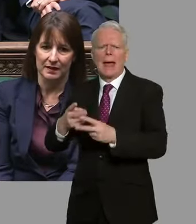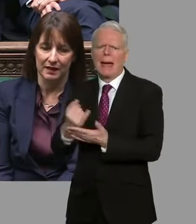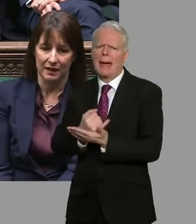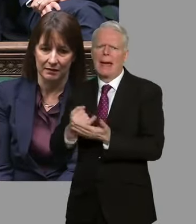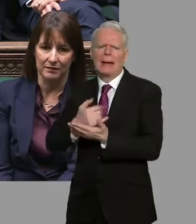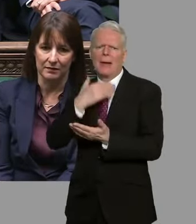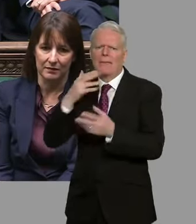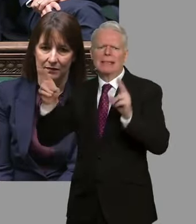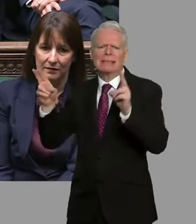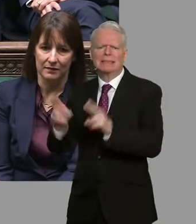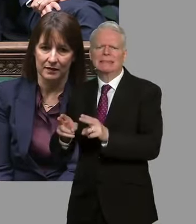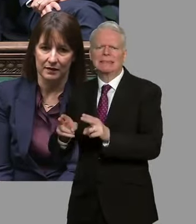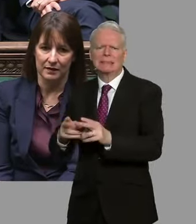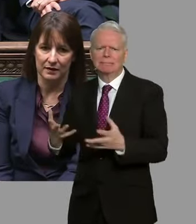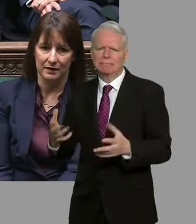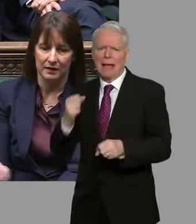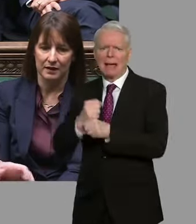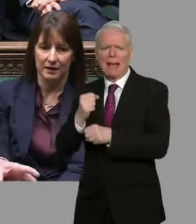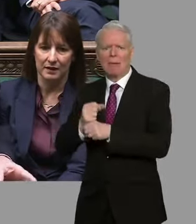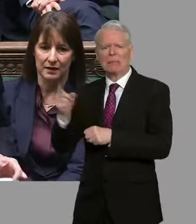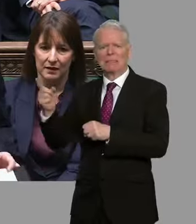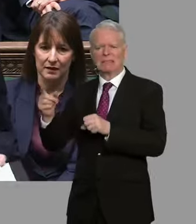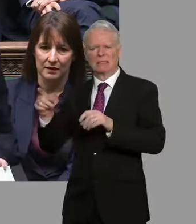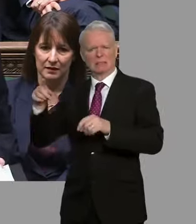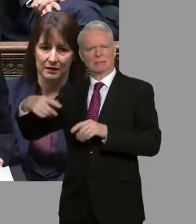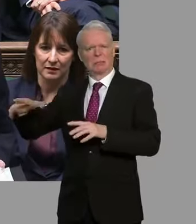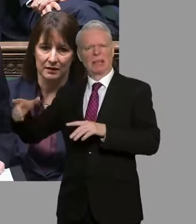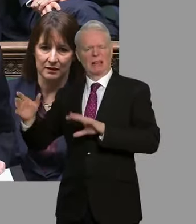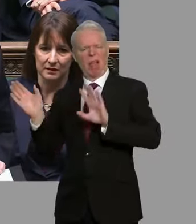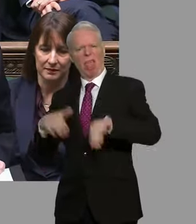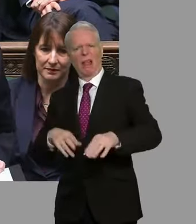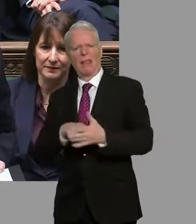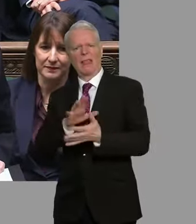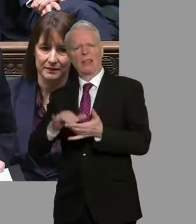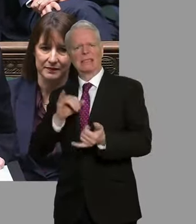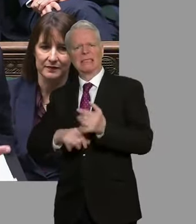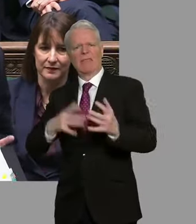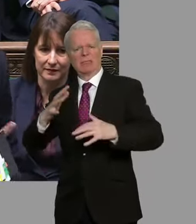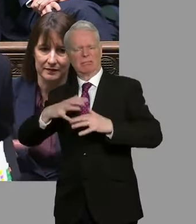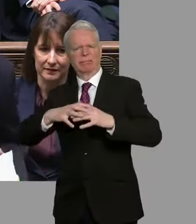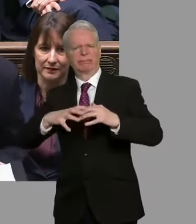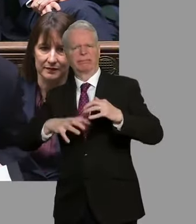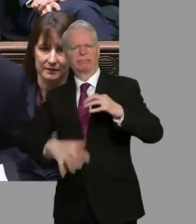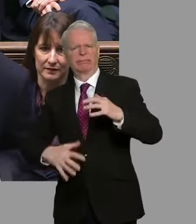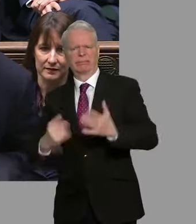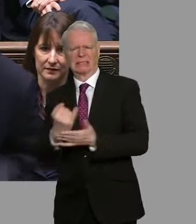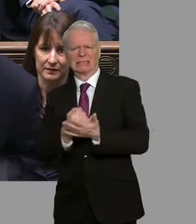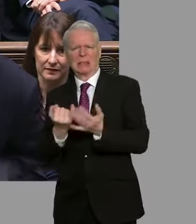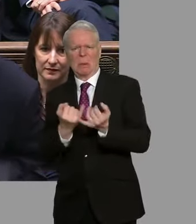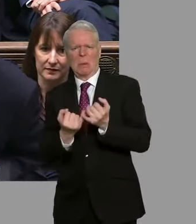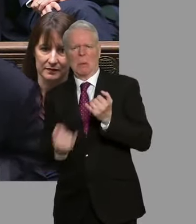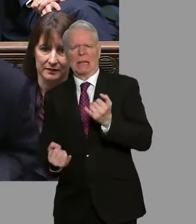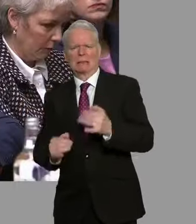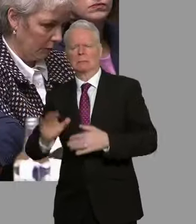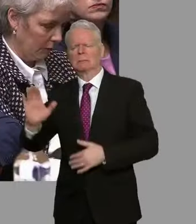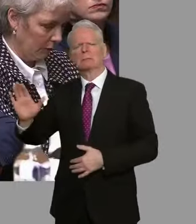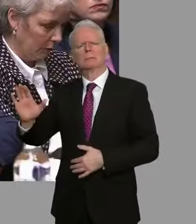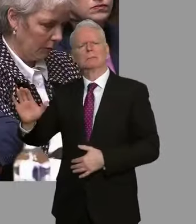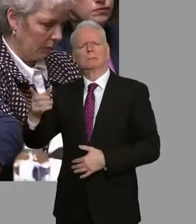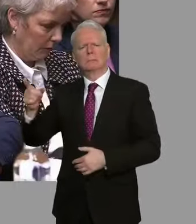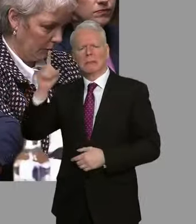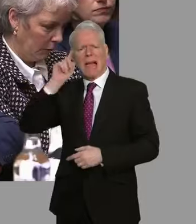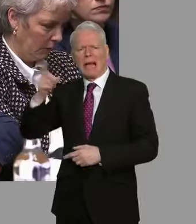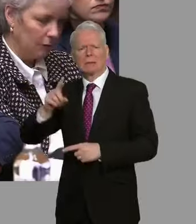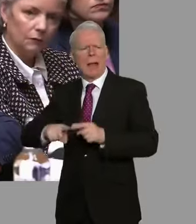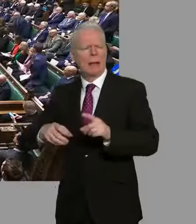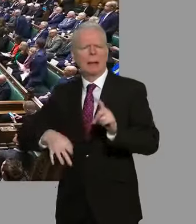economically inactive. Our plan for change, investing in the NHS, diagnostic centres, and I will, of course, consider his invitation.